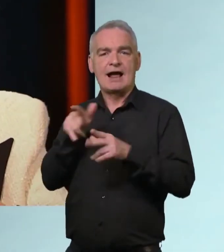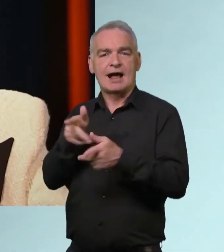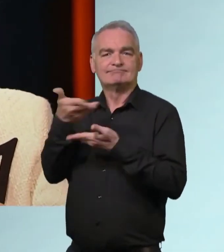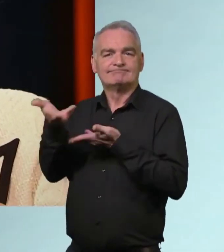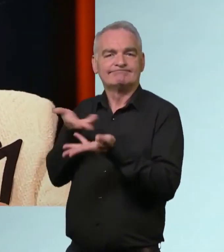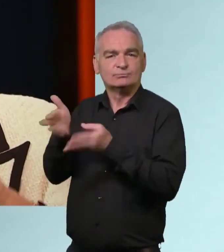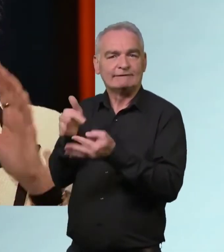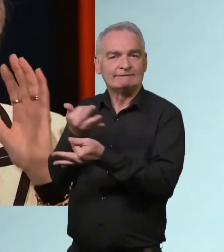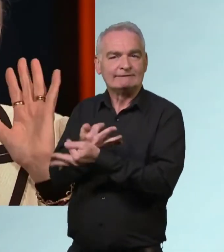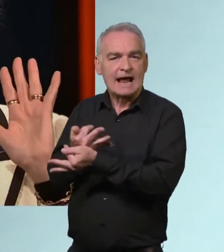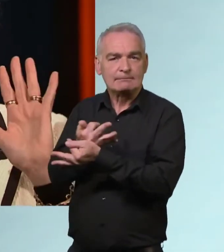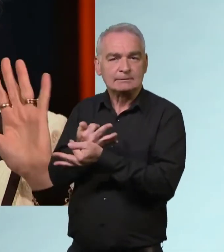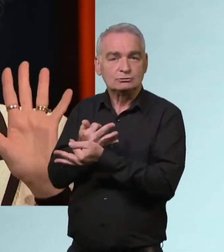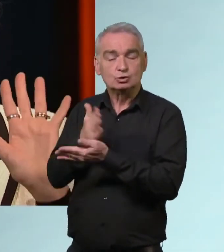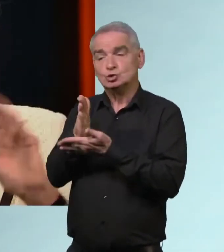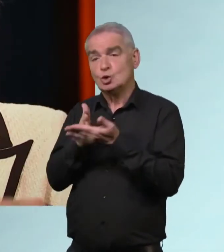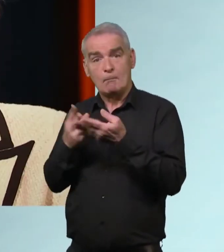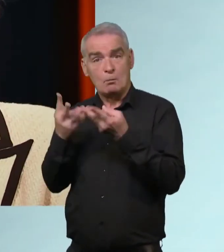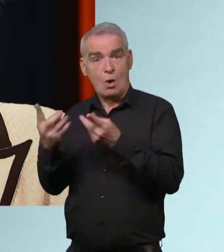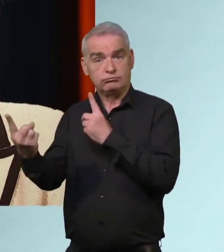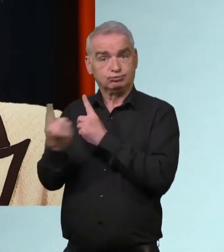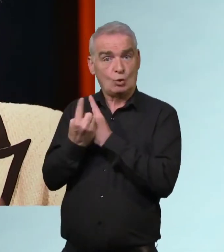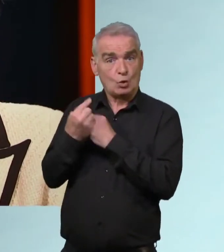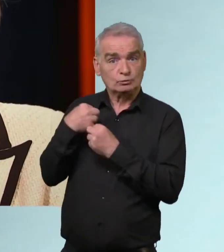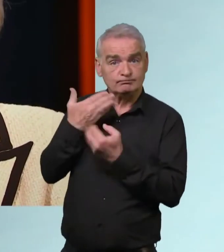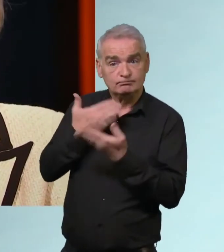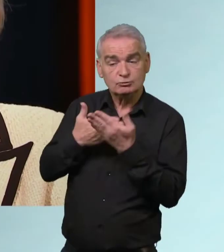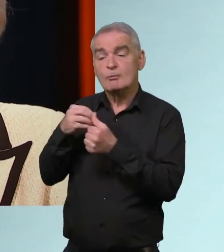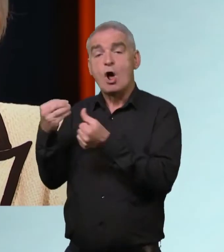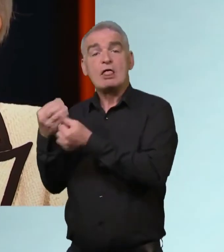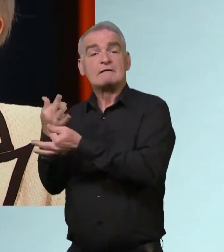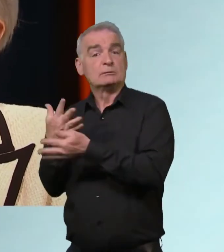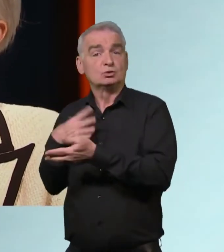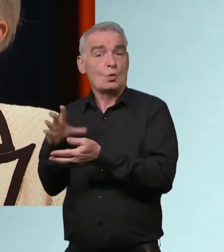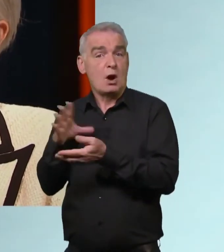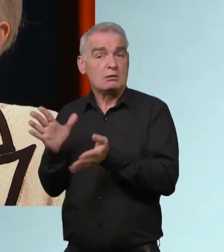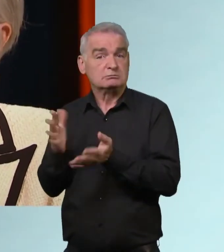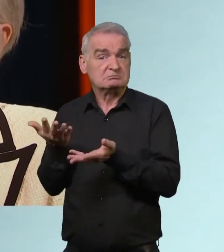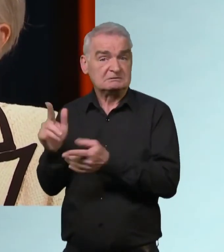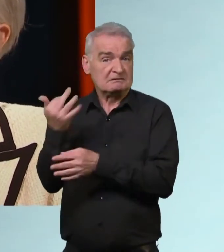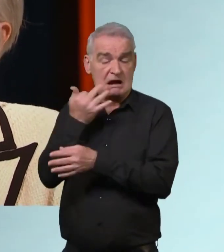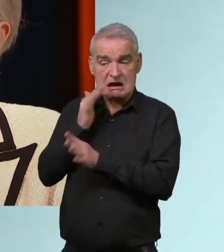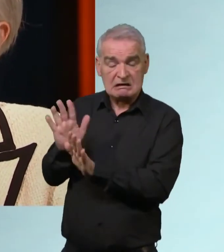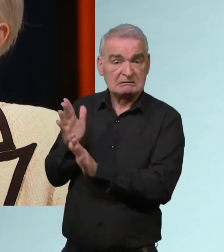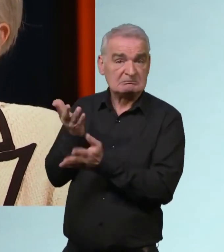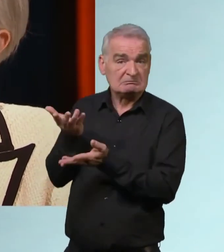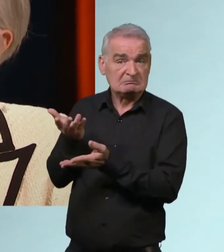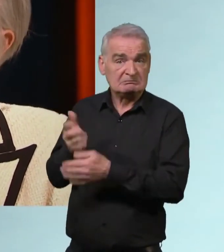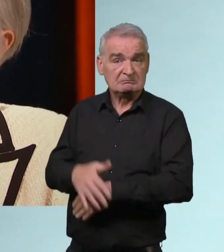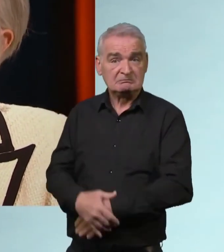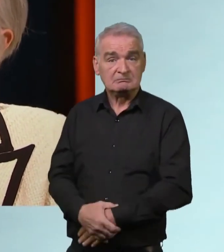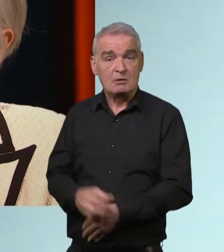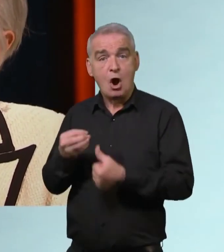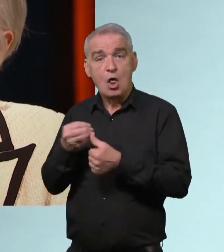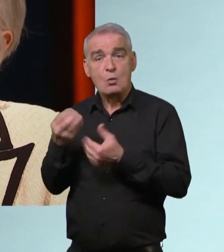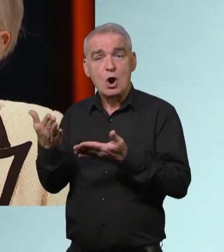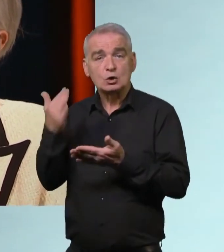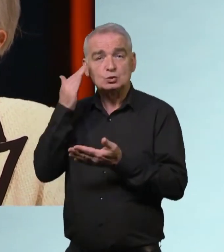some of them want to speak to me, some of them don't. Some of them just go, no, that's fine, thank you. But others do come up and they always